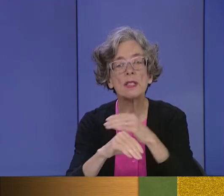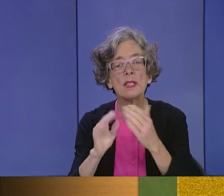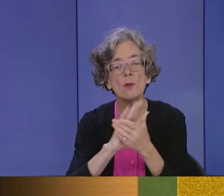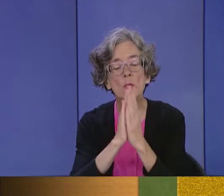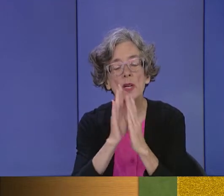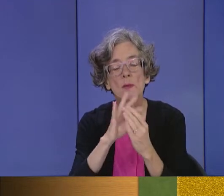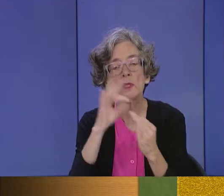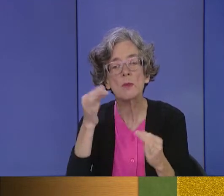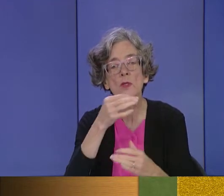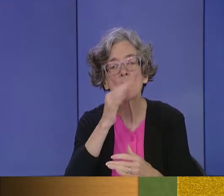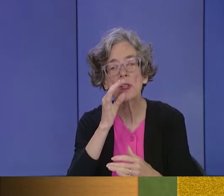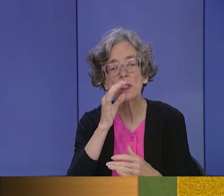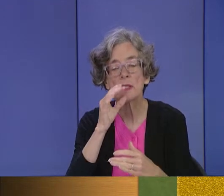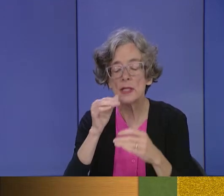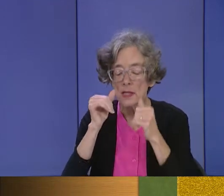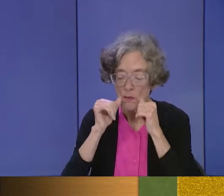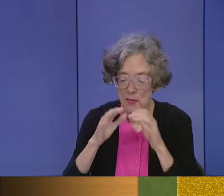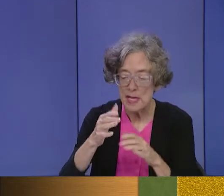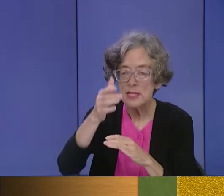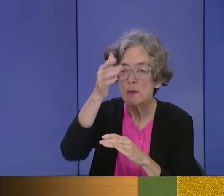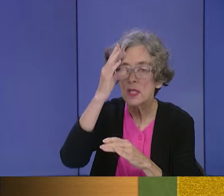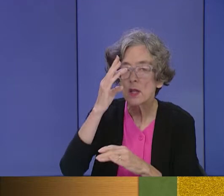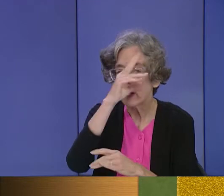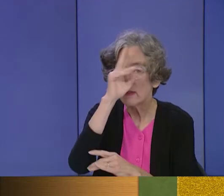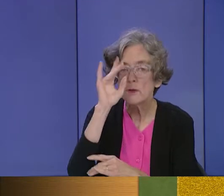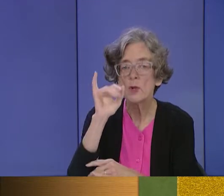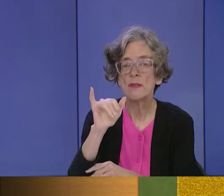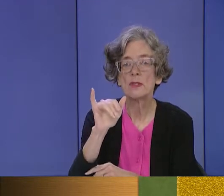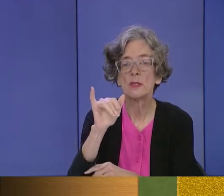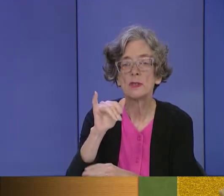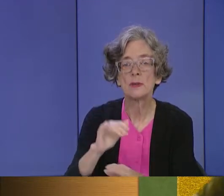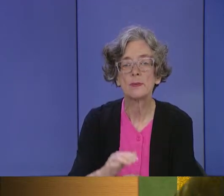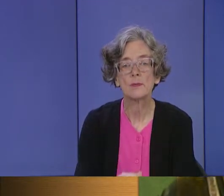drink. Blessed be God forever.